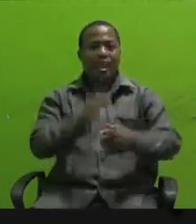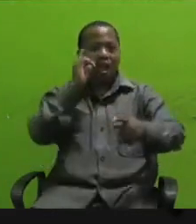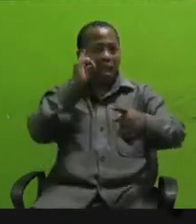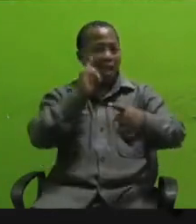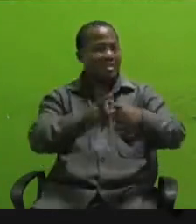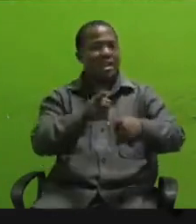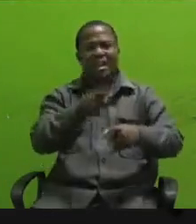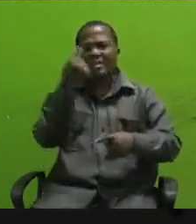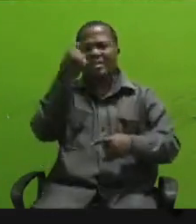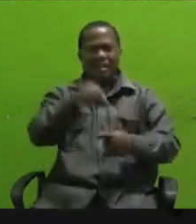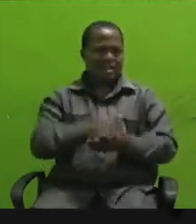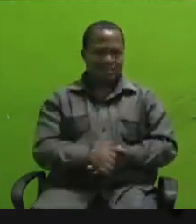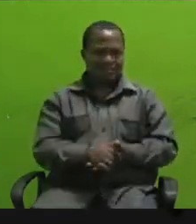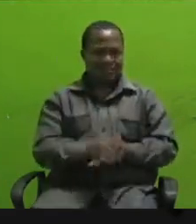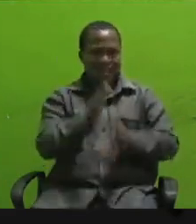Harmful.